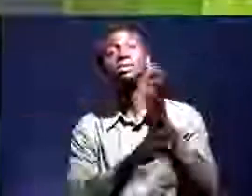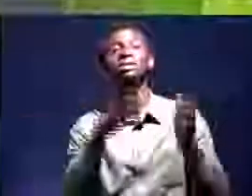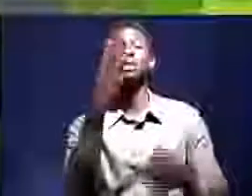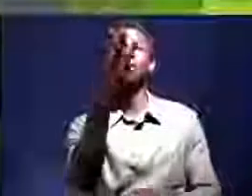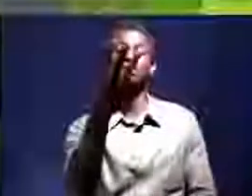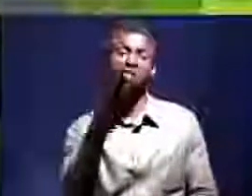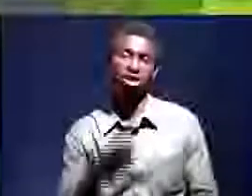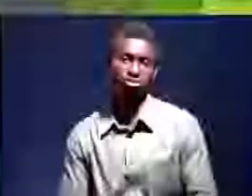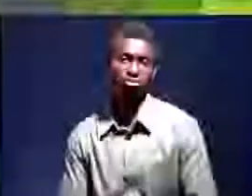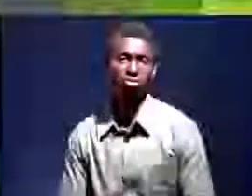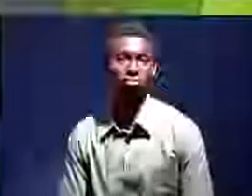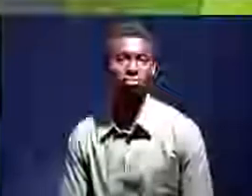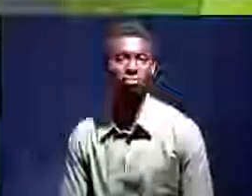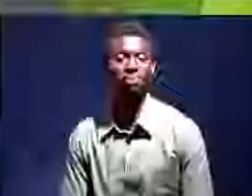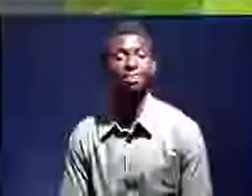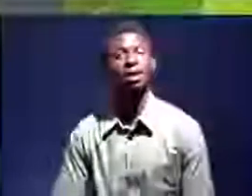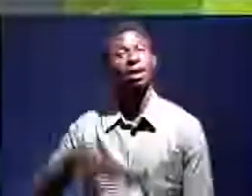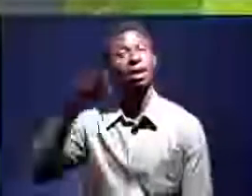at Mariatu,